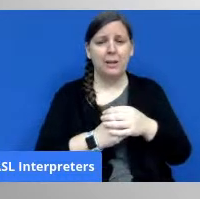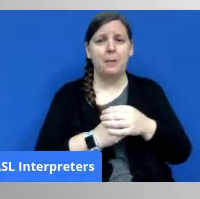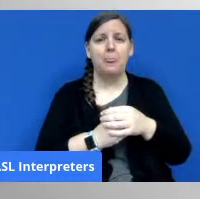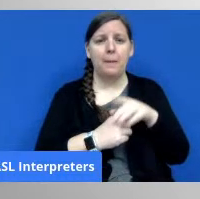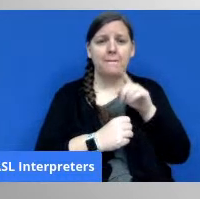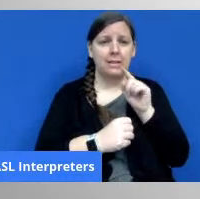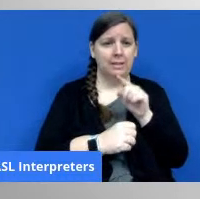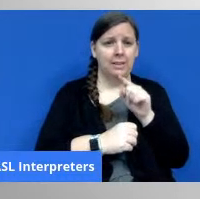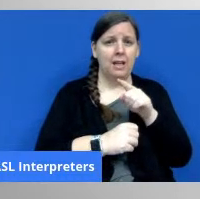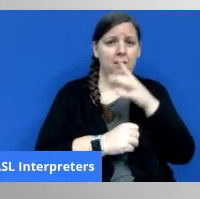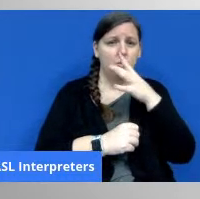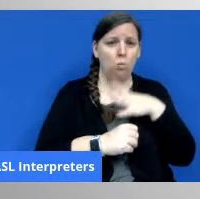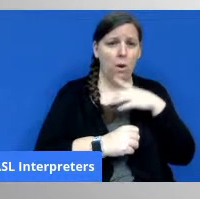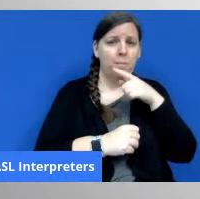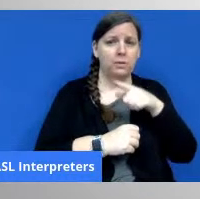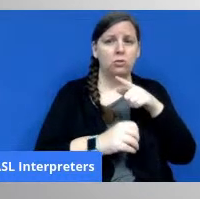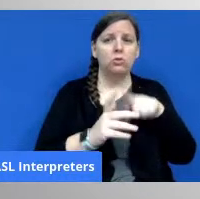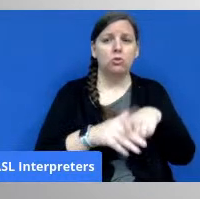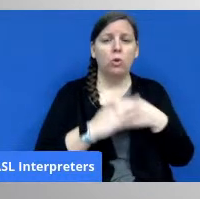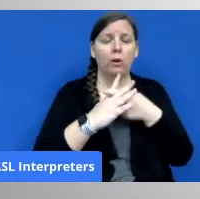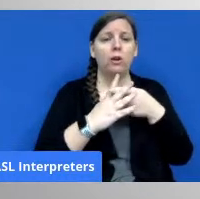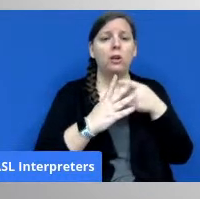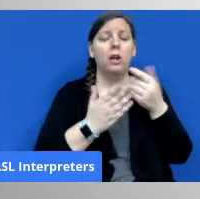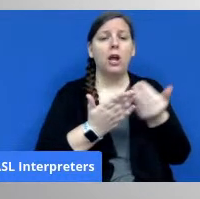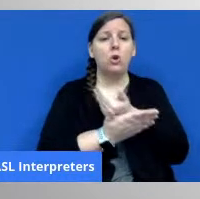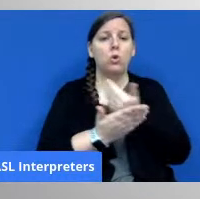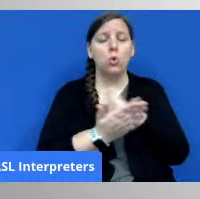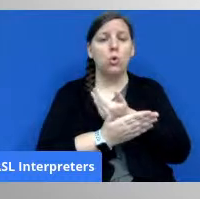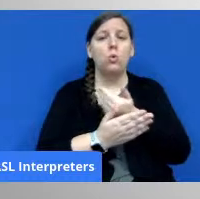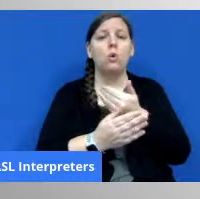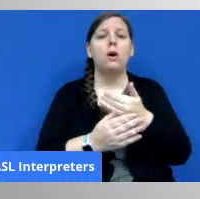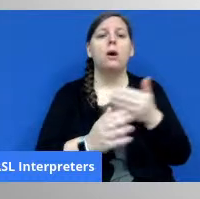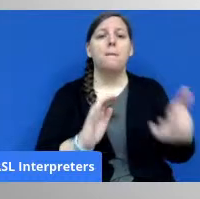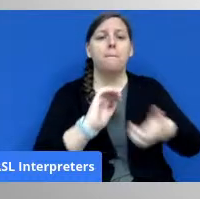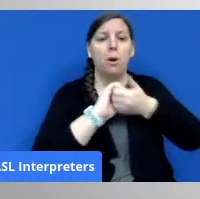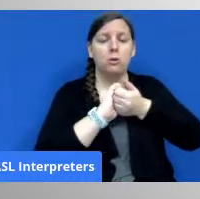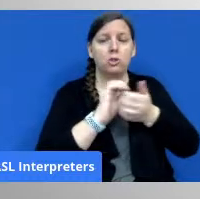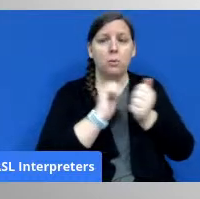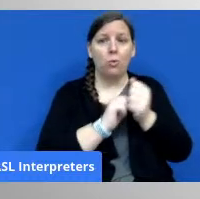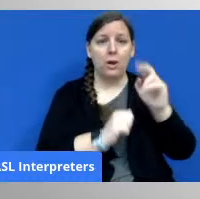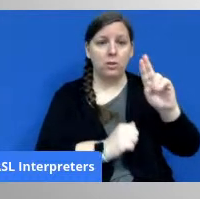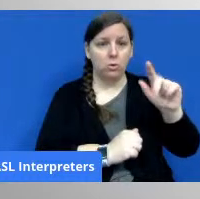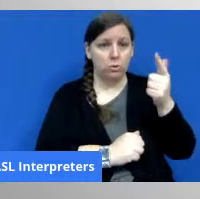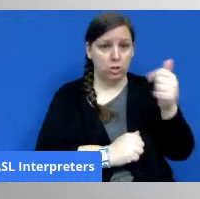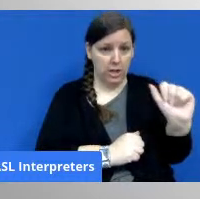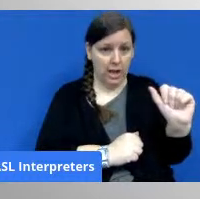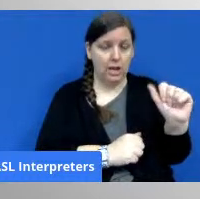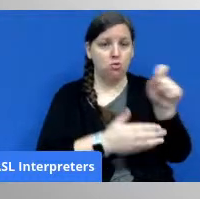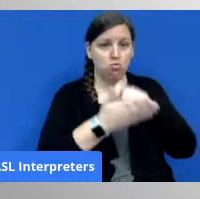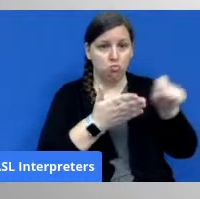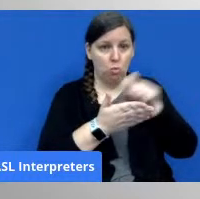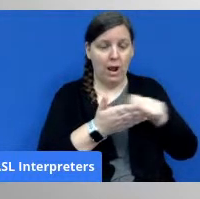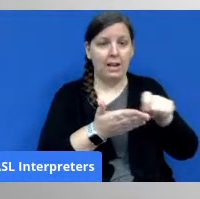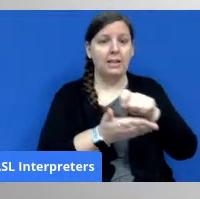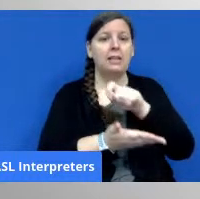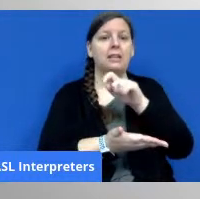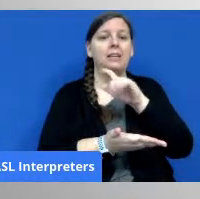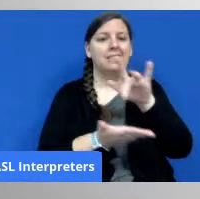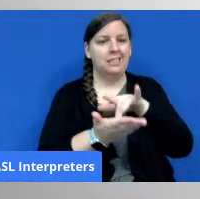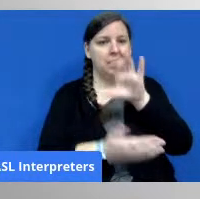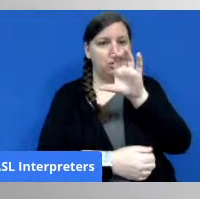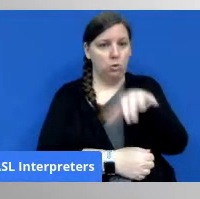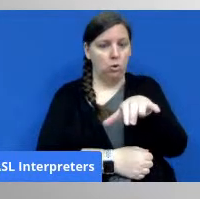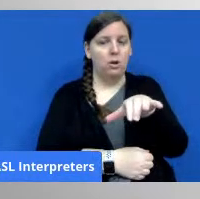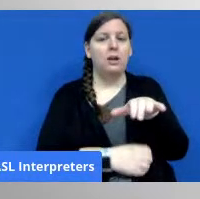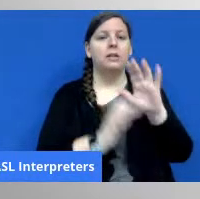new partnership with the UGA Writing Center. And it's an online writing group for teens, and they can